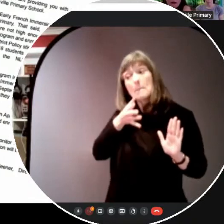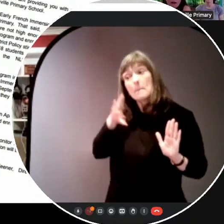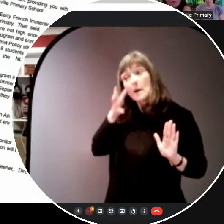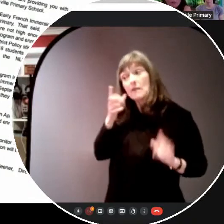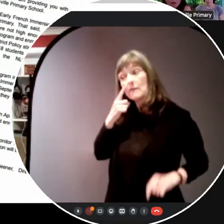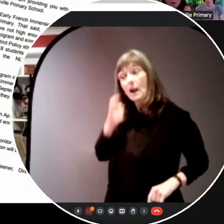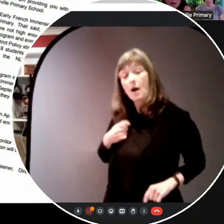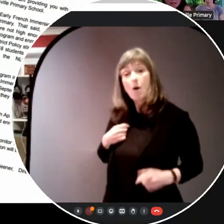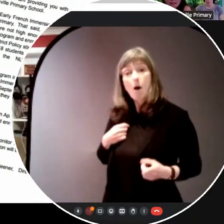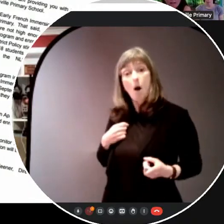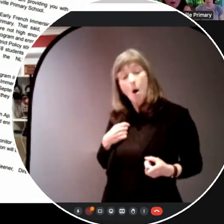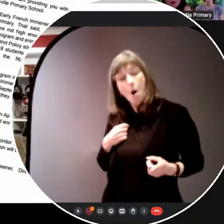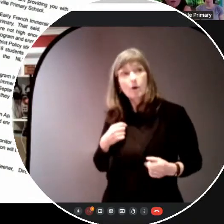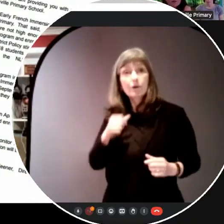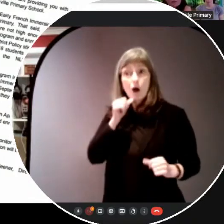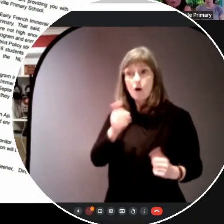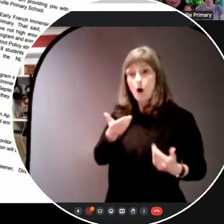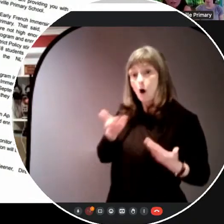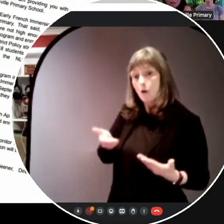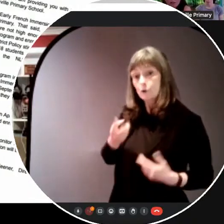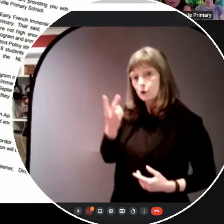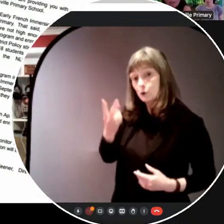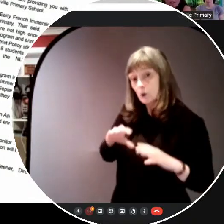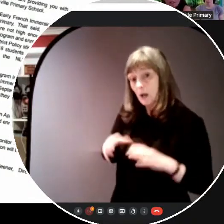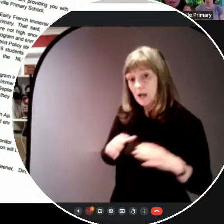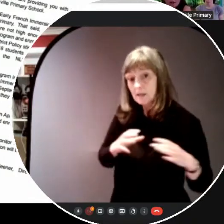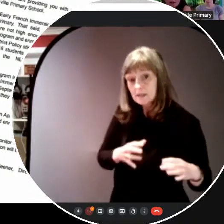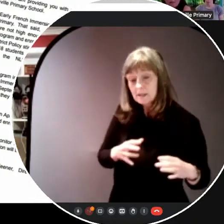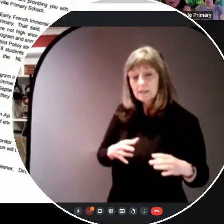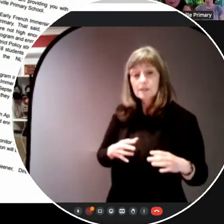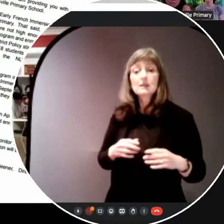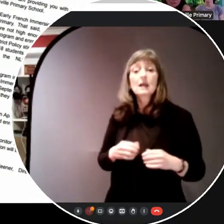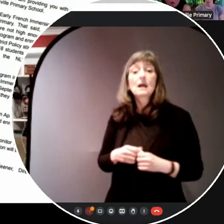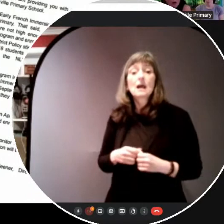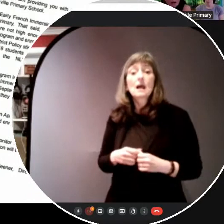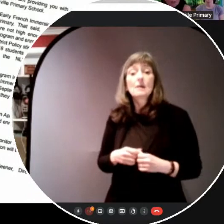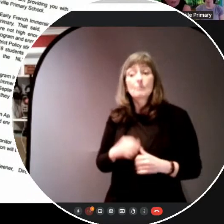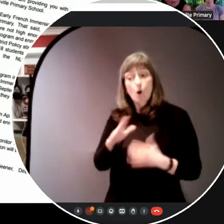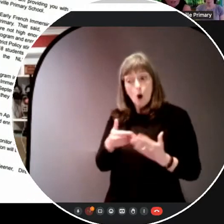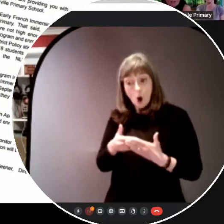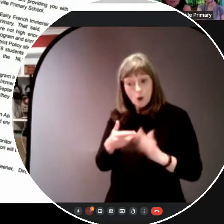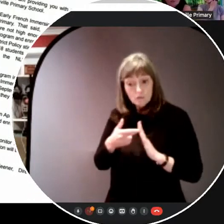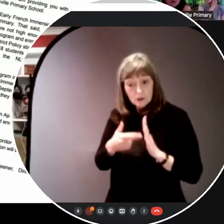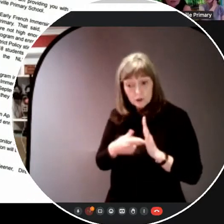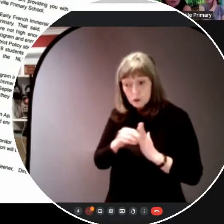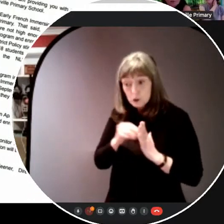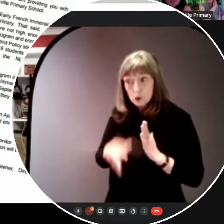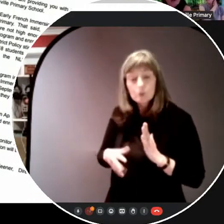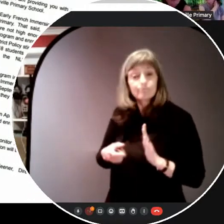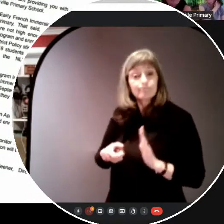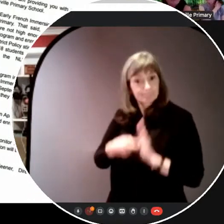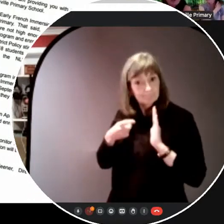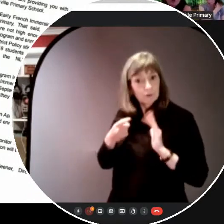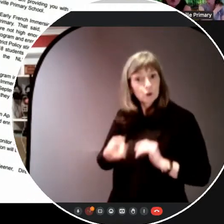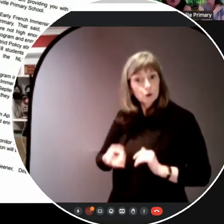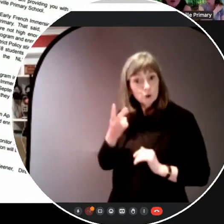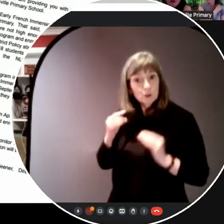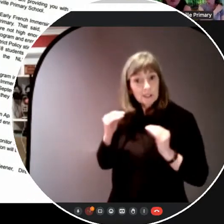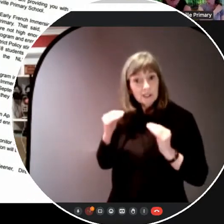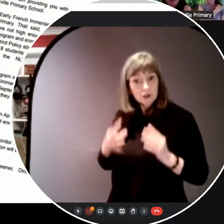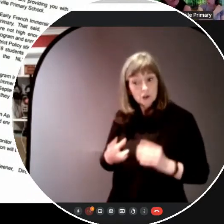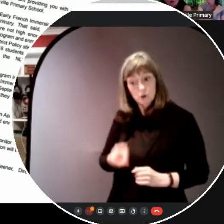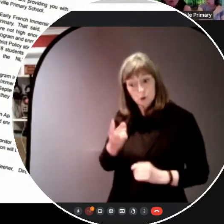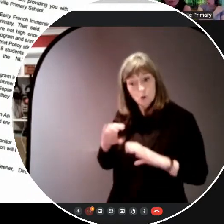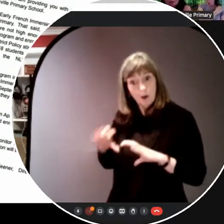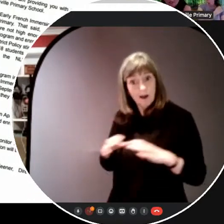be offered 2 classes, although the number of registered students required 2 teachers in 2 classrooms. So